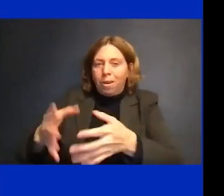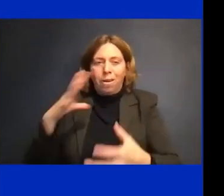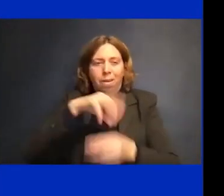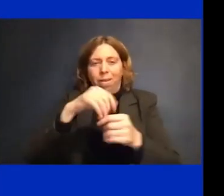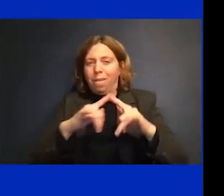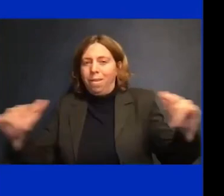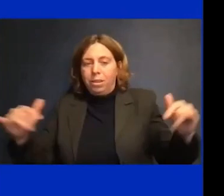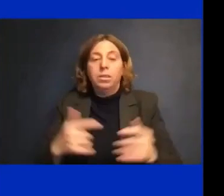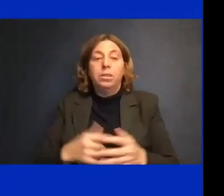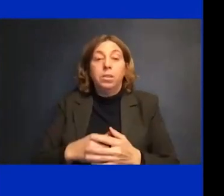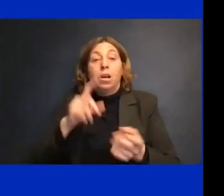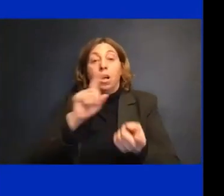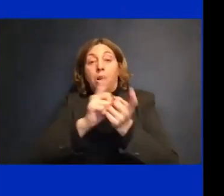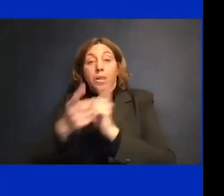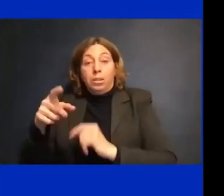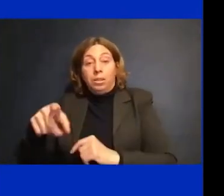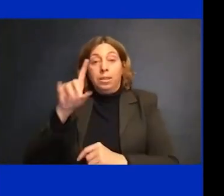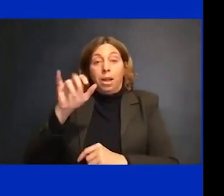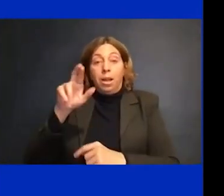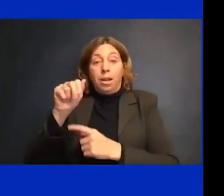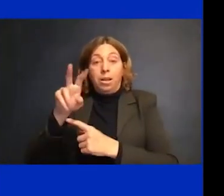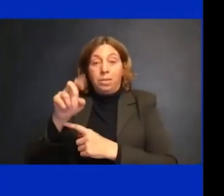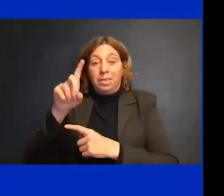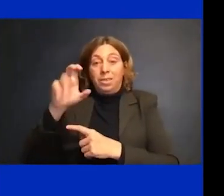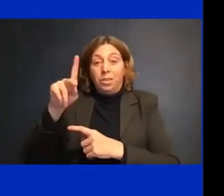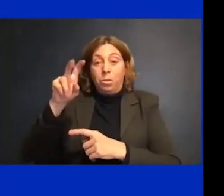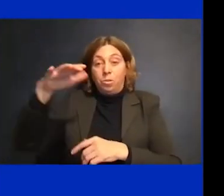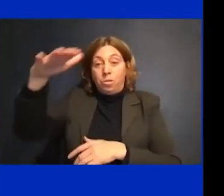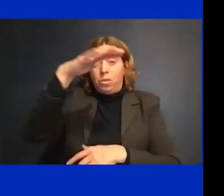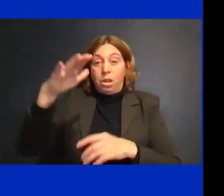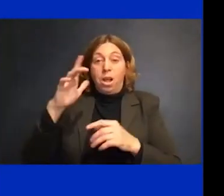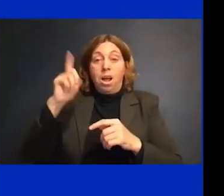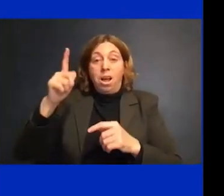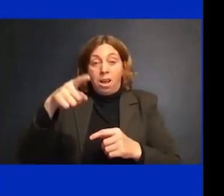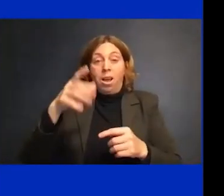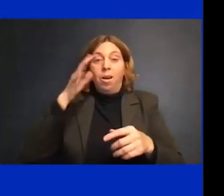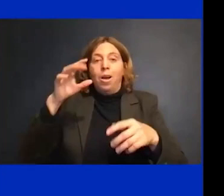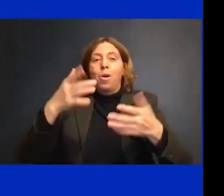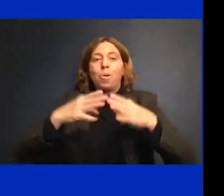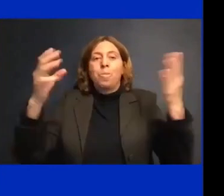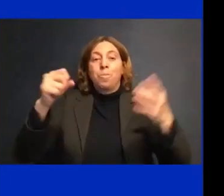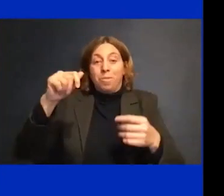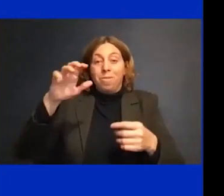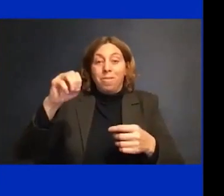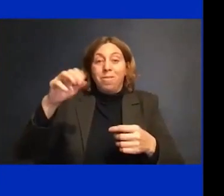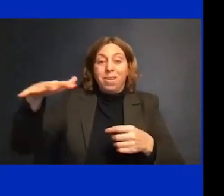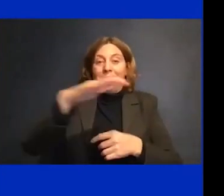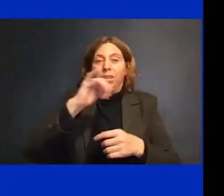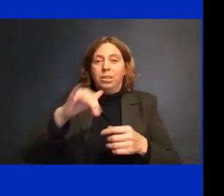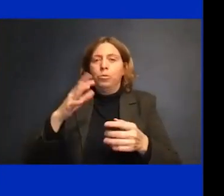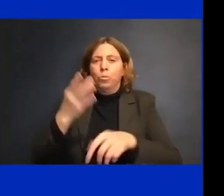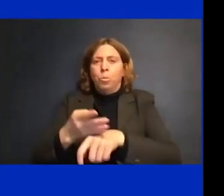The conversion of the Dyer Avenue deck overs into publicly accessible space will further augment these improvements to the public